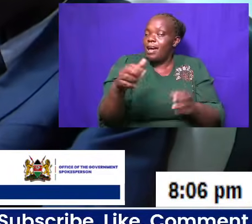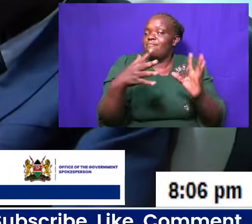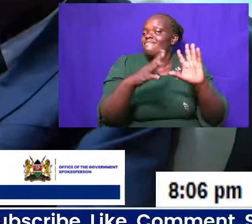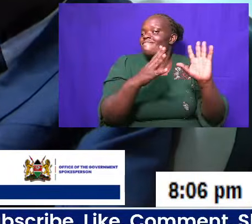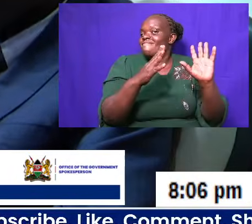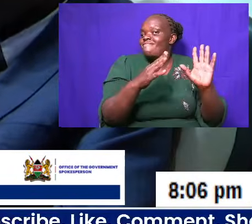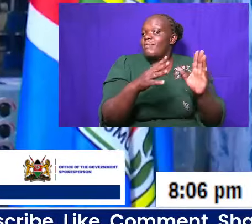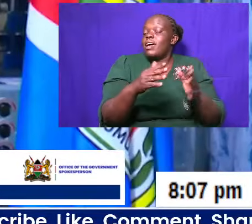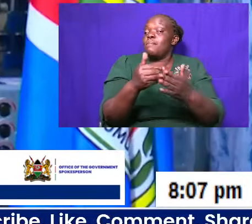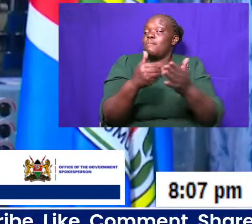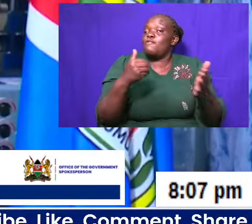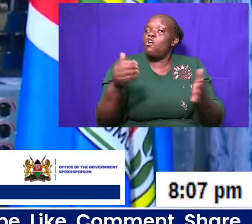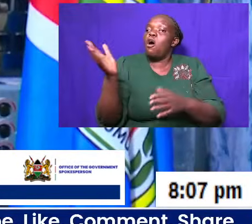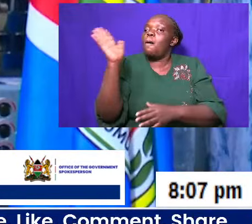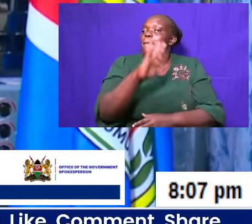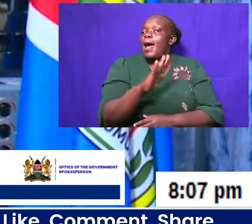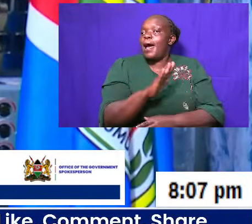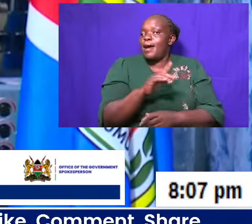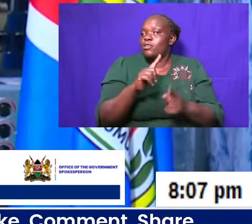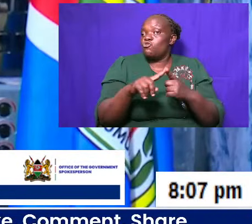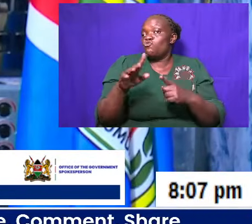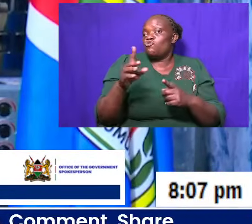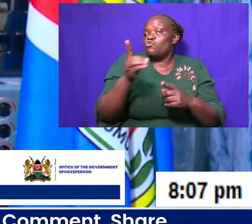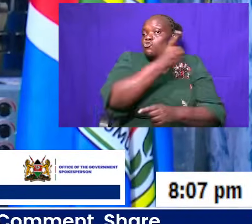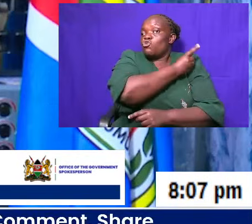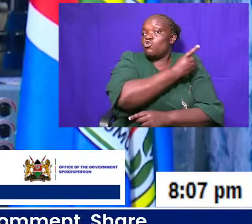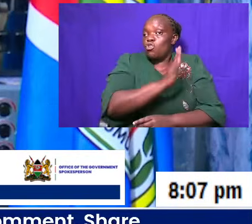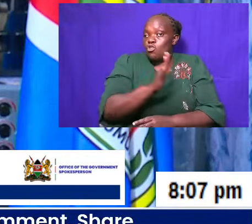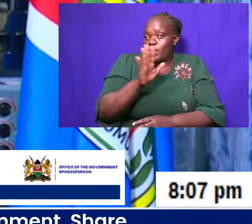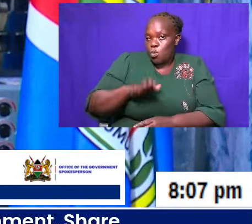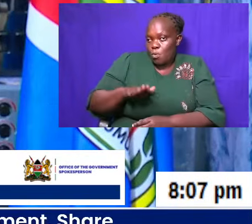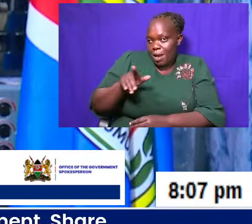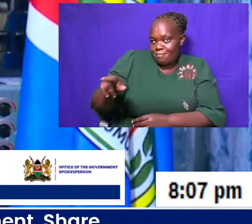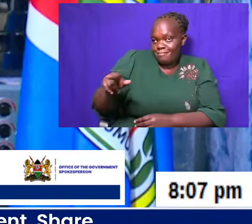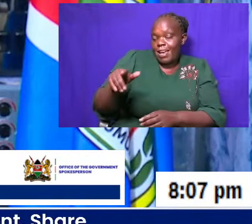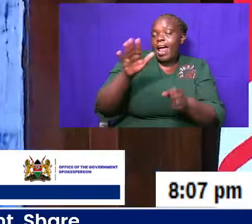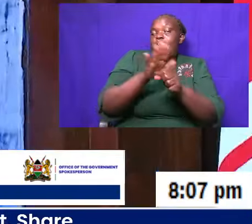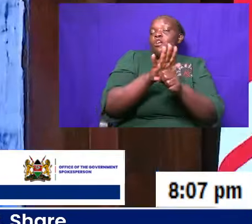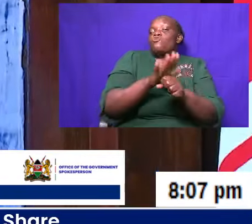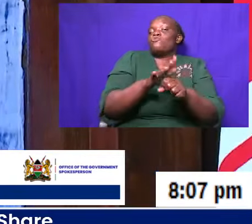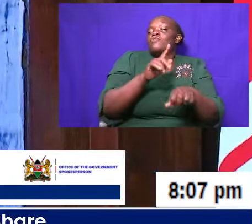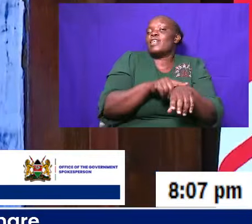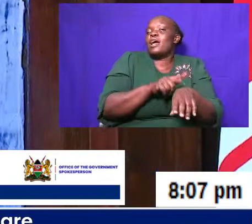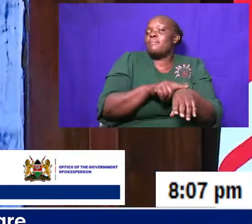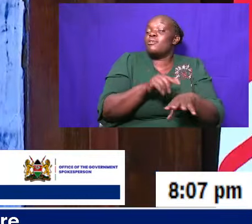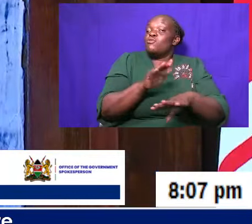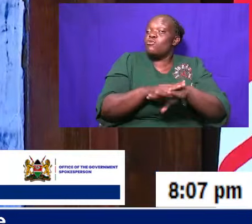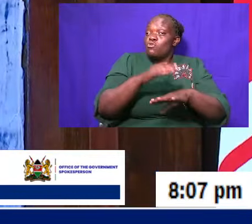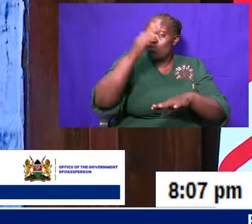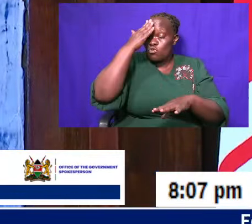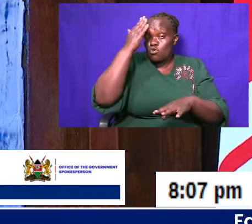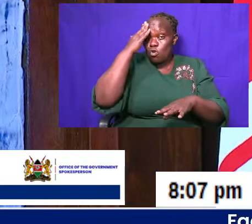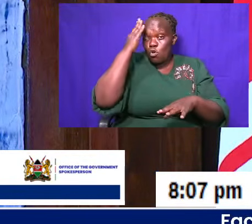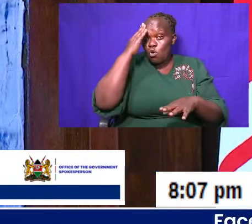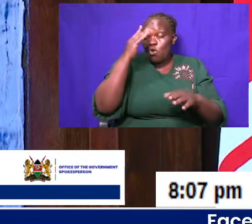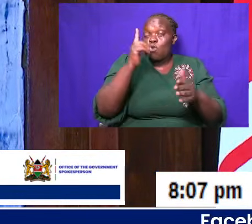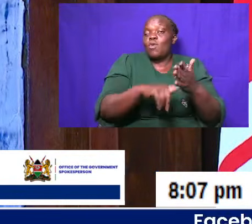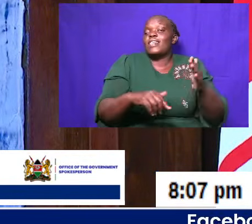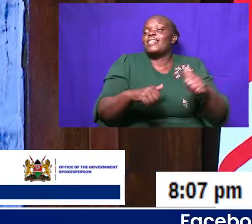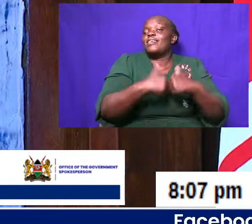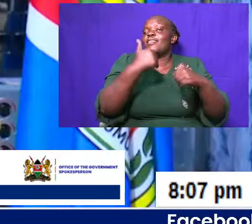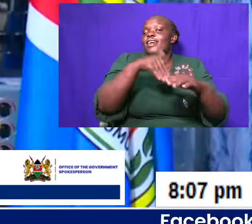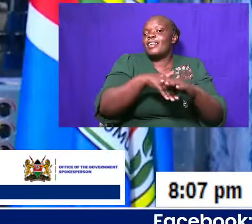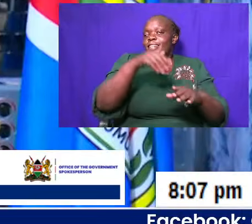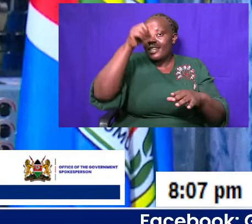But before we go back to her, so that we can have a lot of time with her, it's good to know what is happening kwa Gava. Sindio?